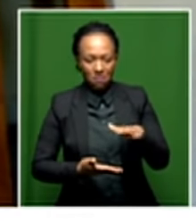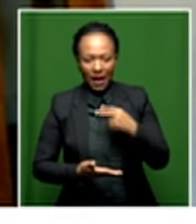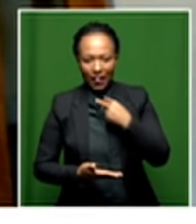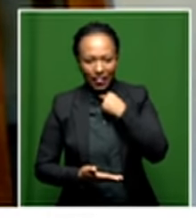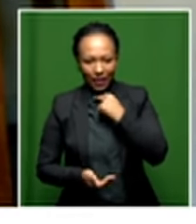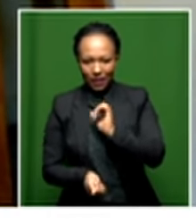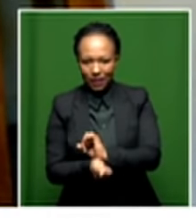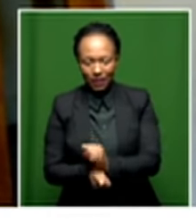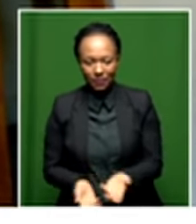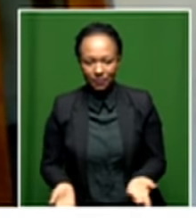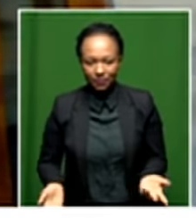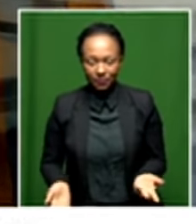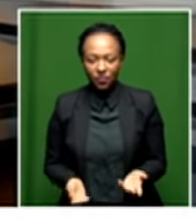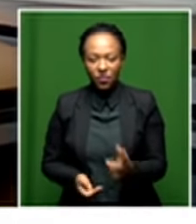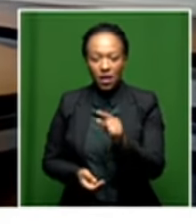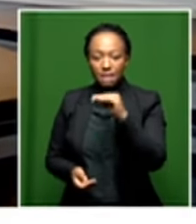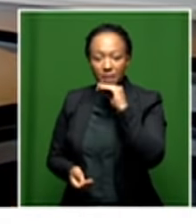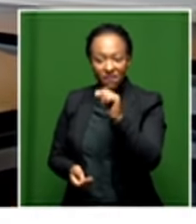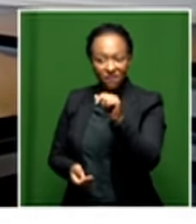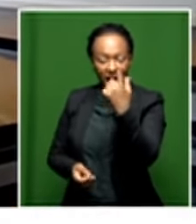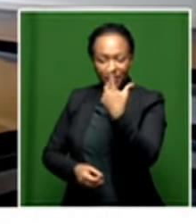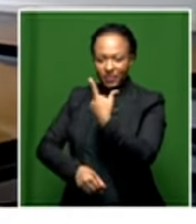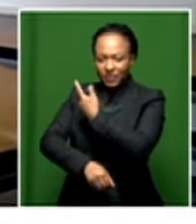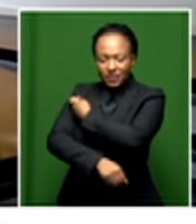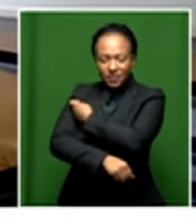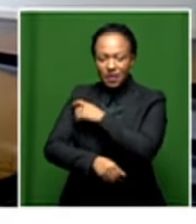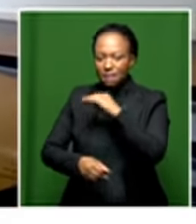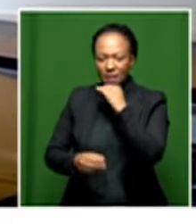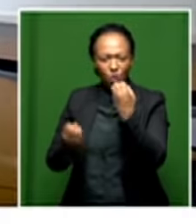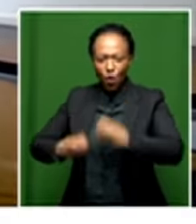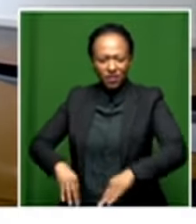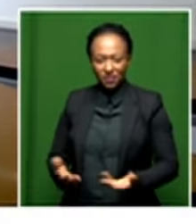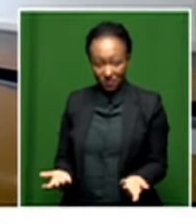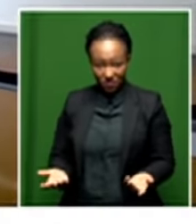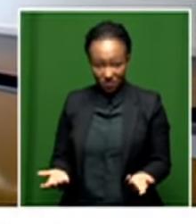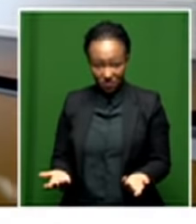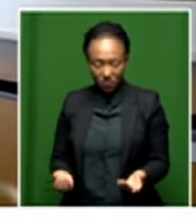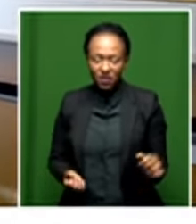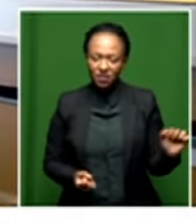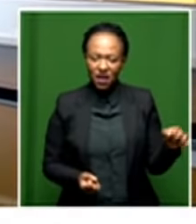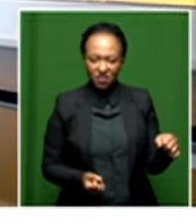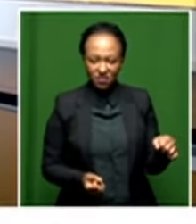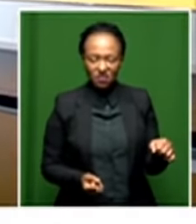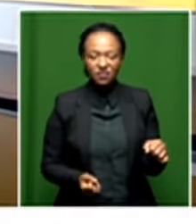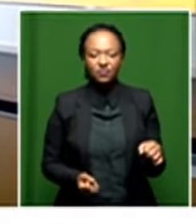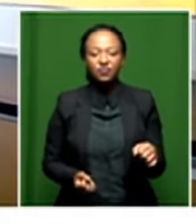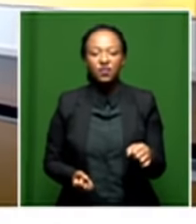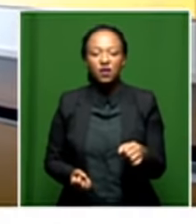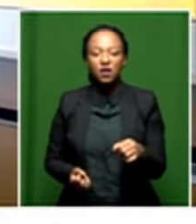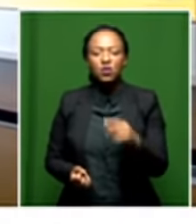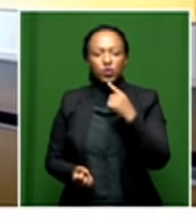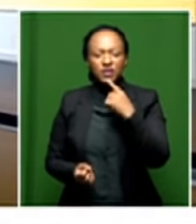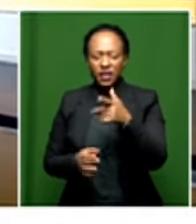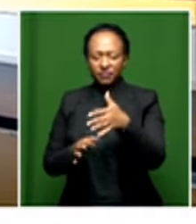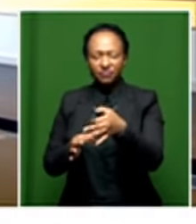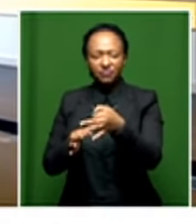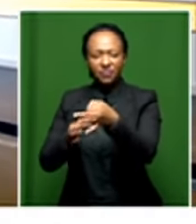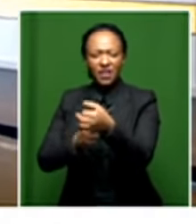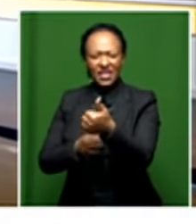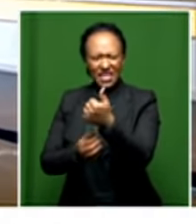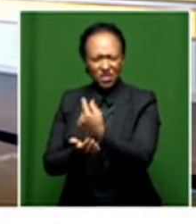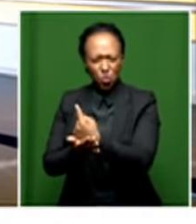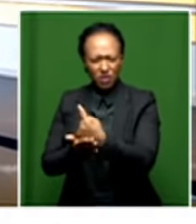Then the first batch that's been administered is actually going to be a waste. But pushing this to 6 weeks, have other countries pushed it